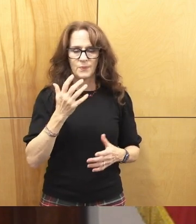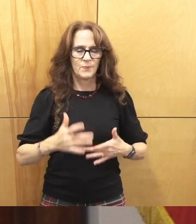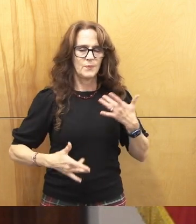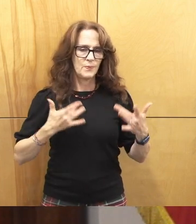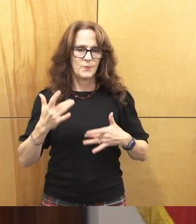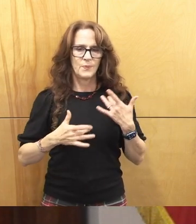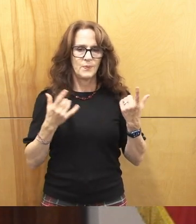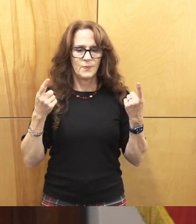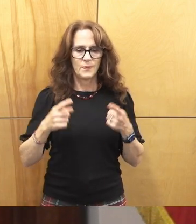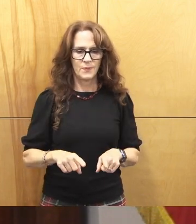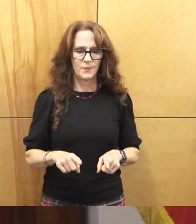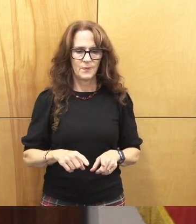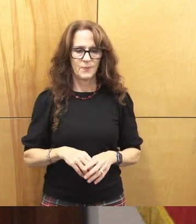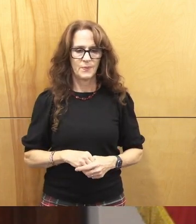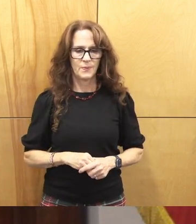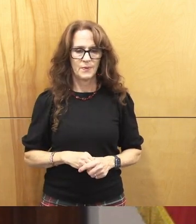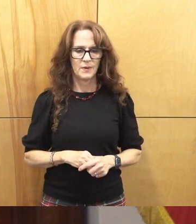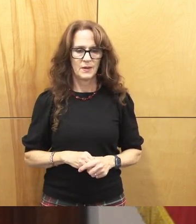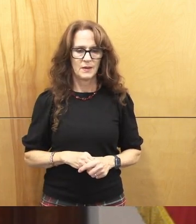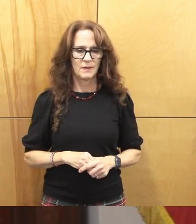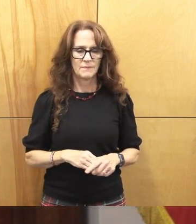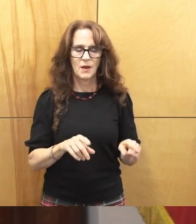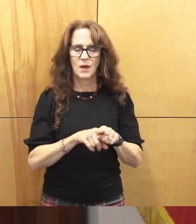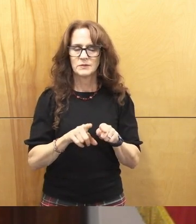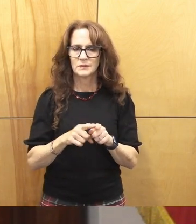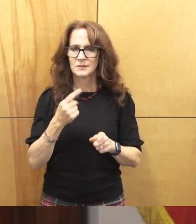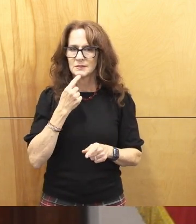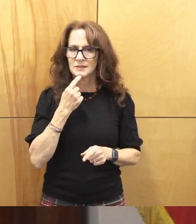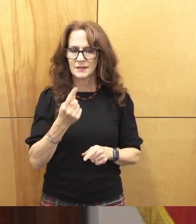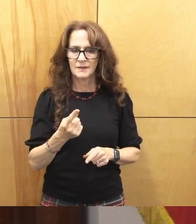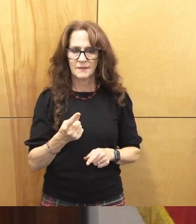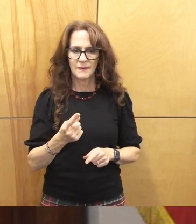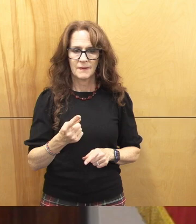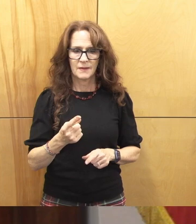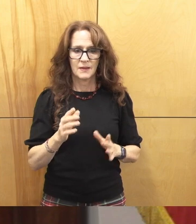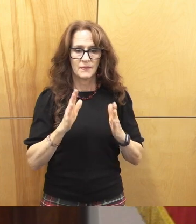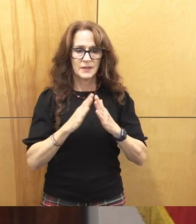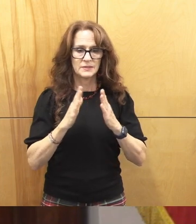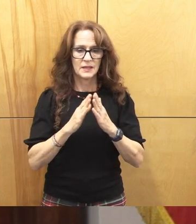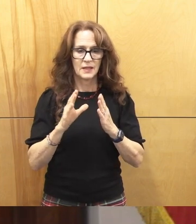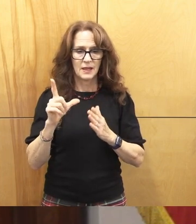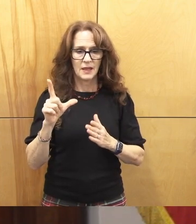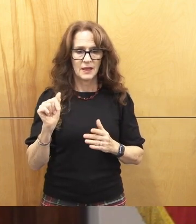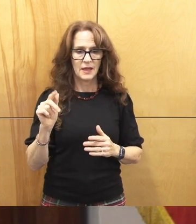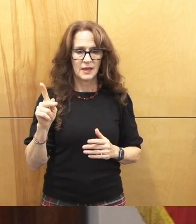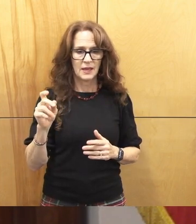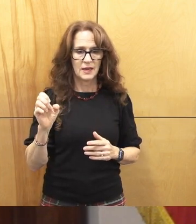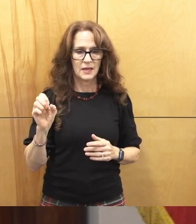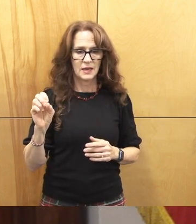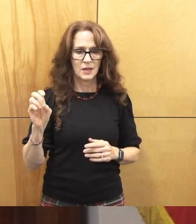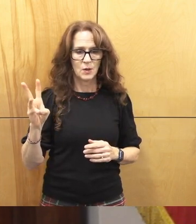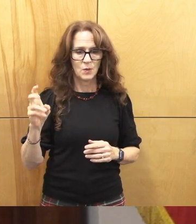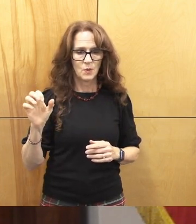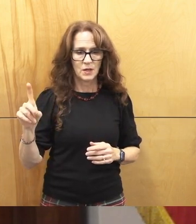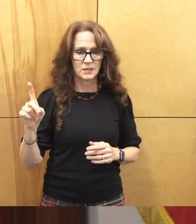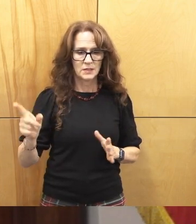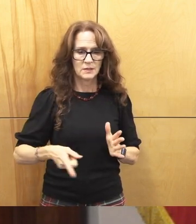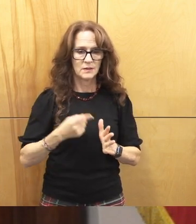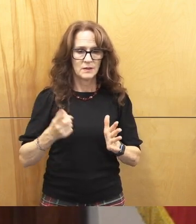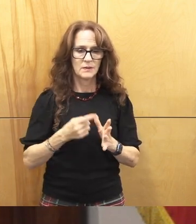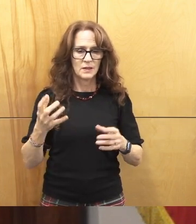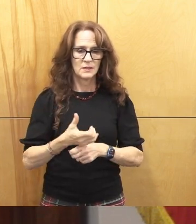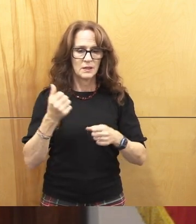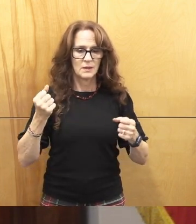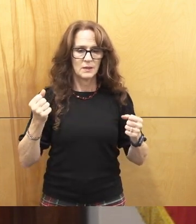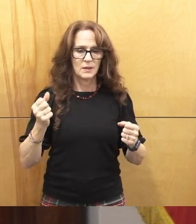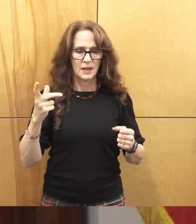was wonderful. Let's see, I also want to mention that the City of Lakewood does an occasional celebration. They